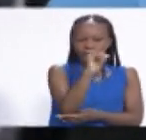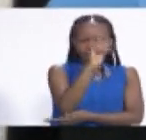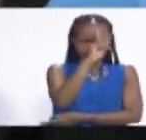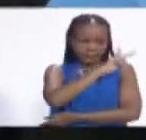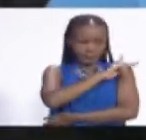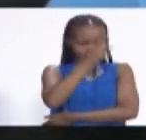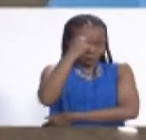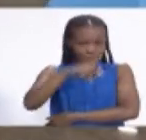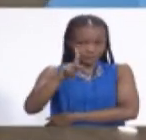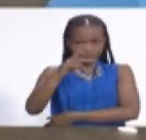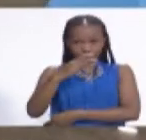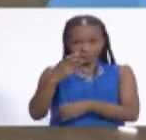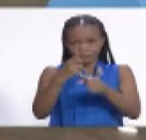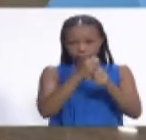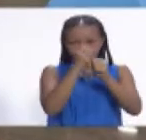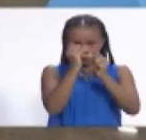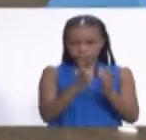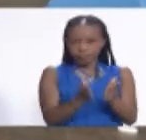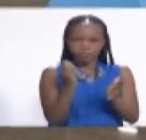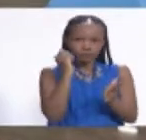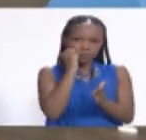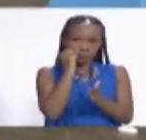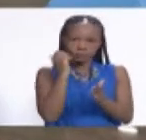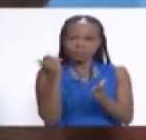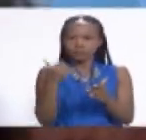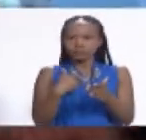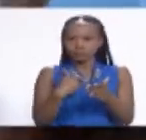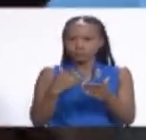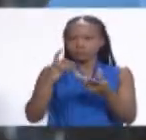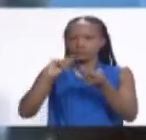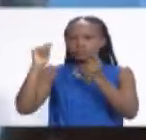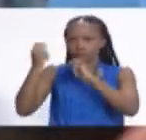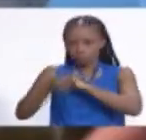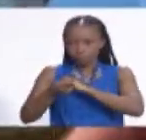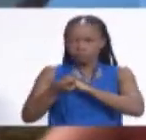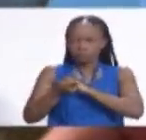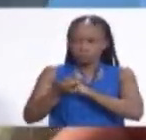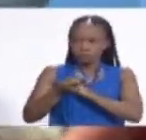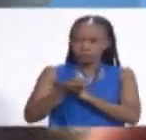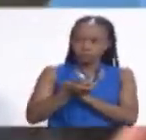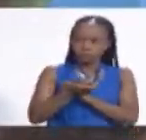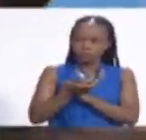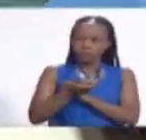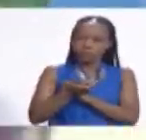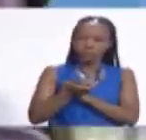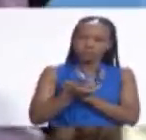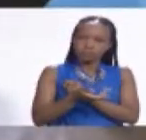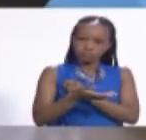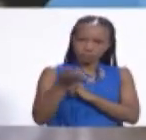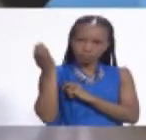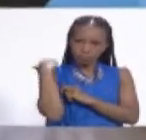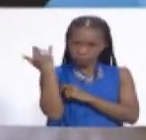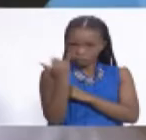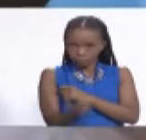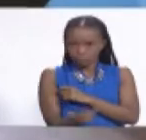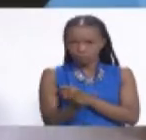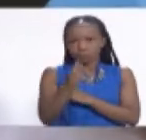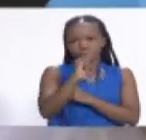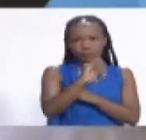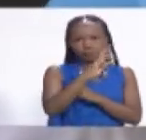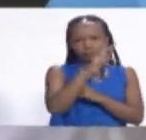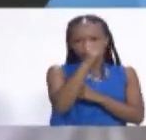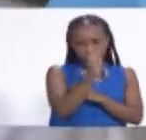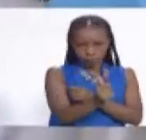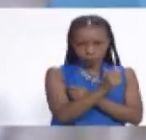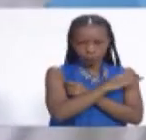who gets infected with the virus will be covered, making a U-turn on the initial stand. A day earlier, the IRA Commissioner